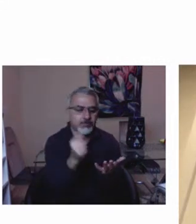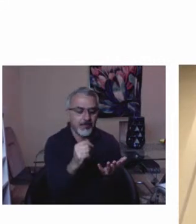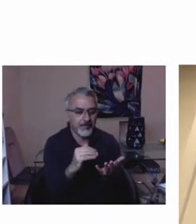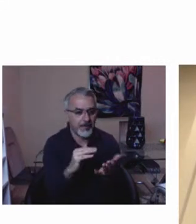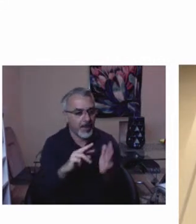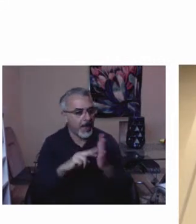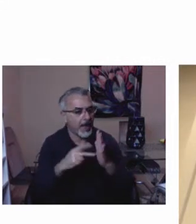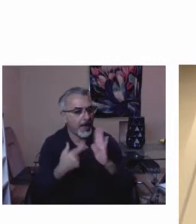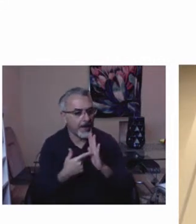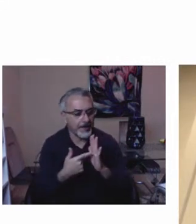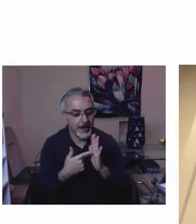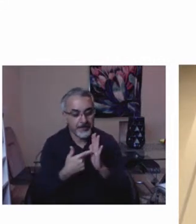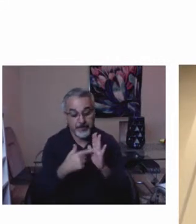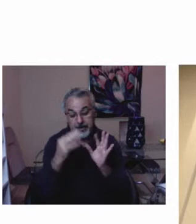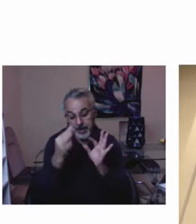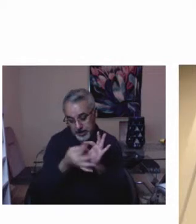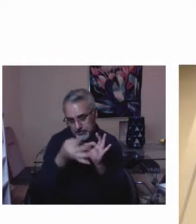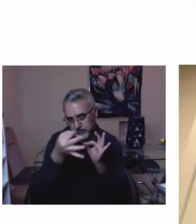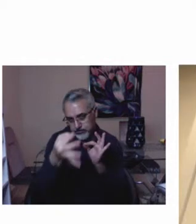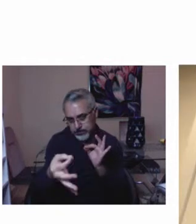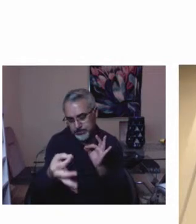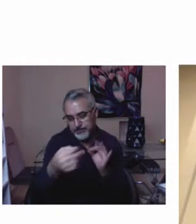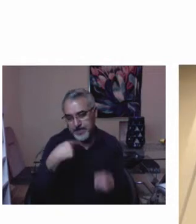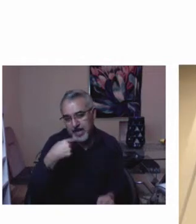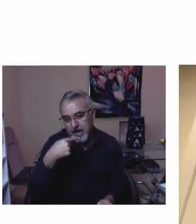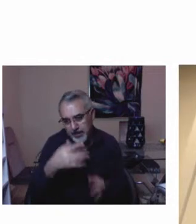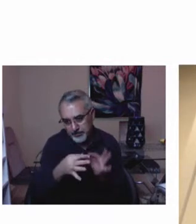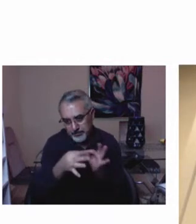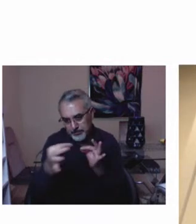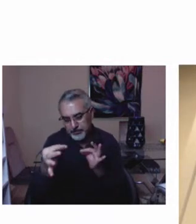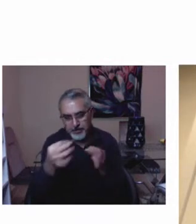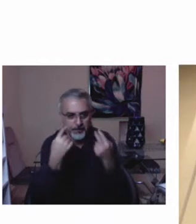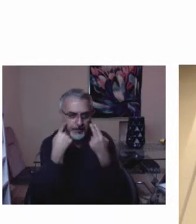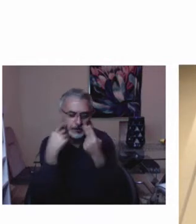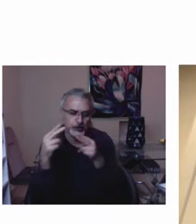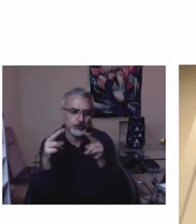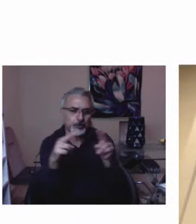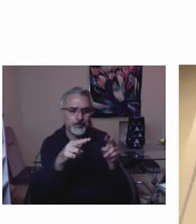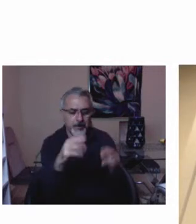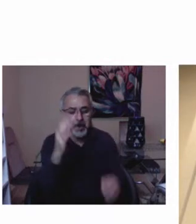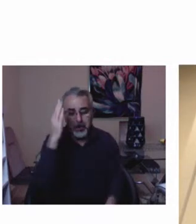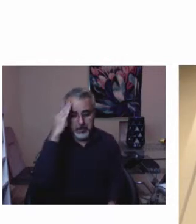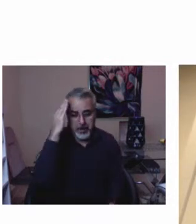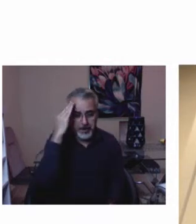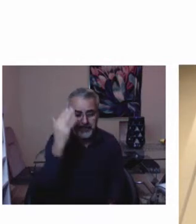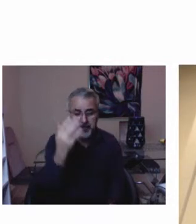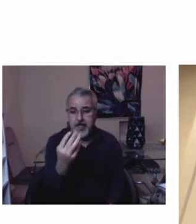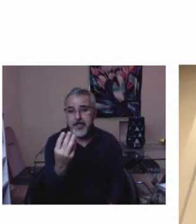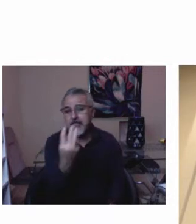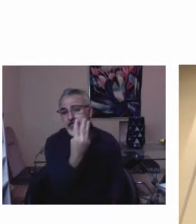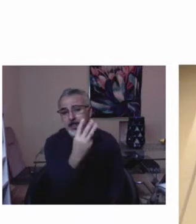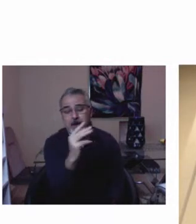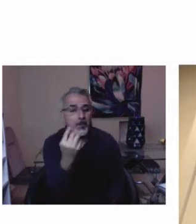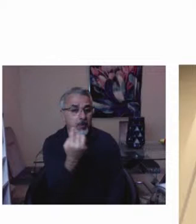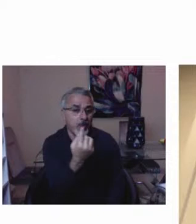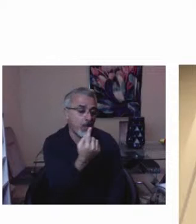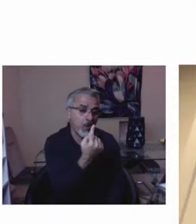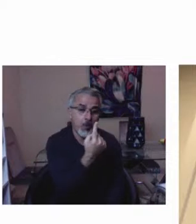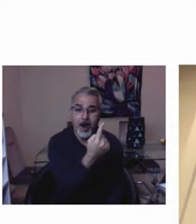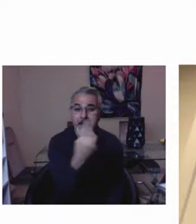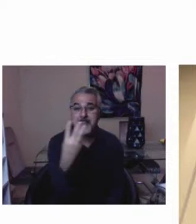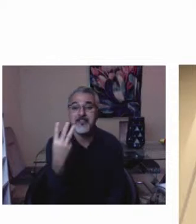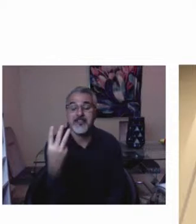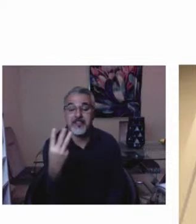know, the official development assistance, the ODA, we know that about 13% of the funding in conflict settings